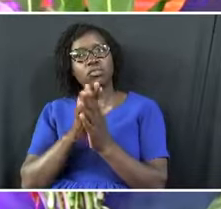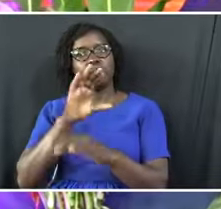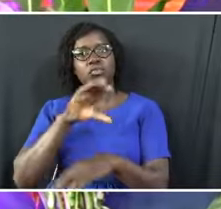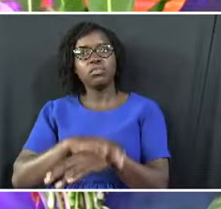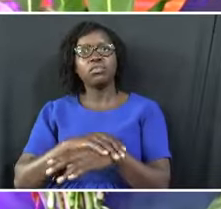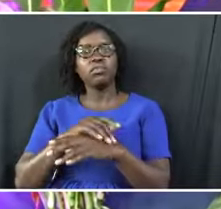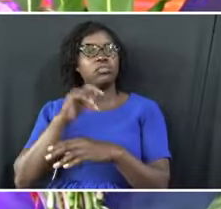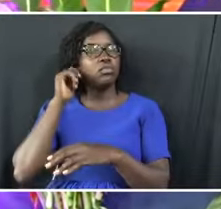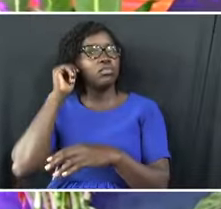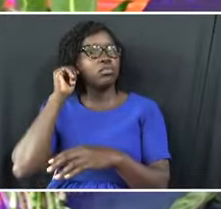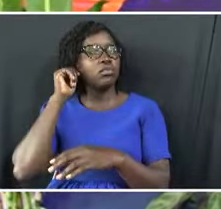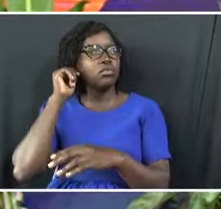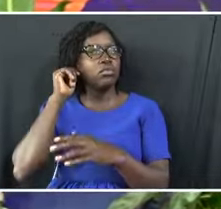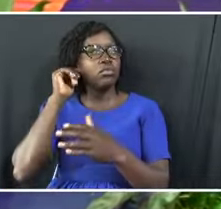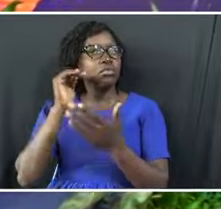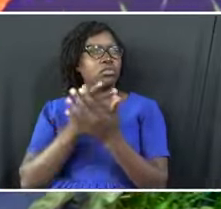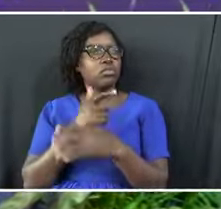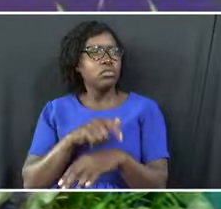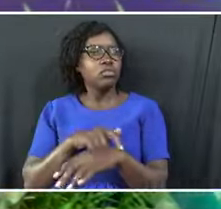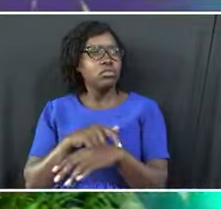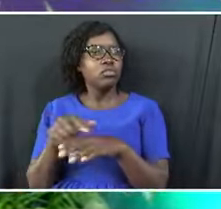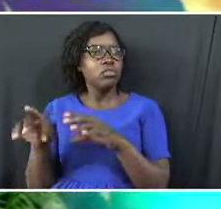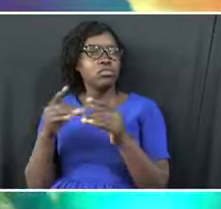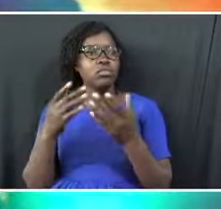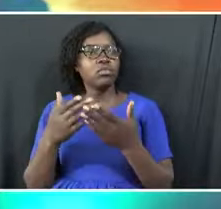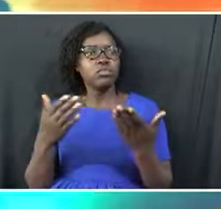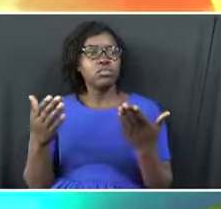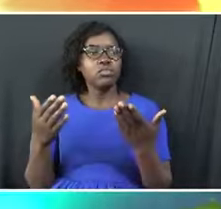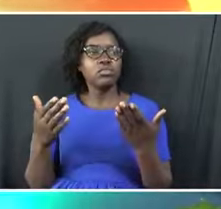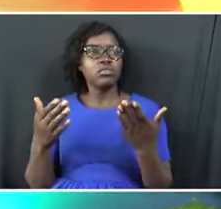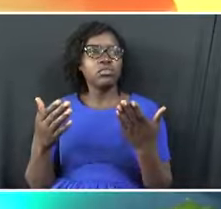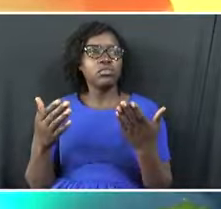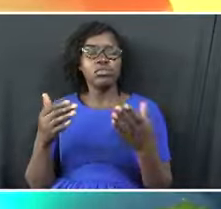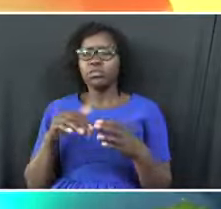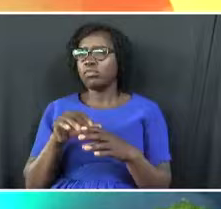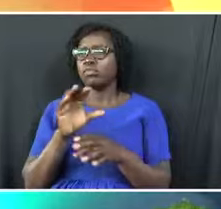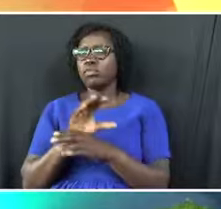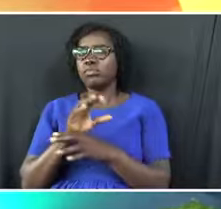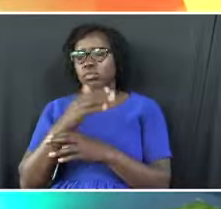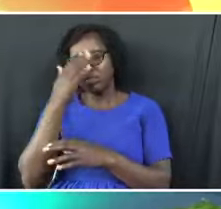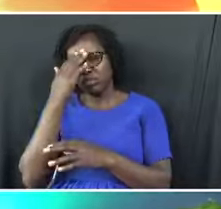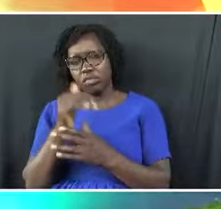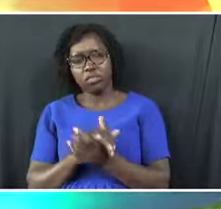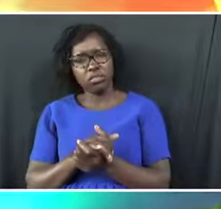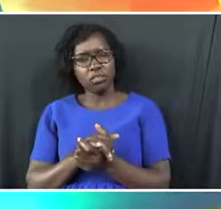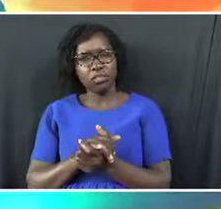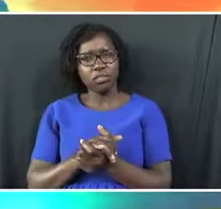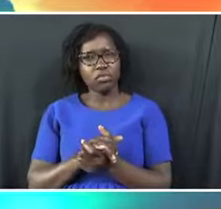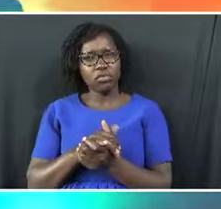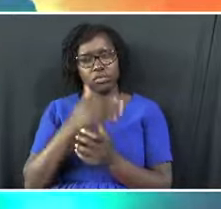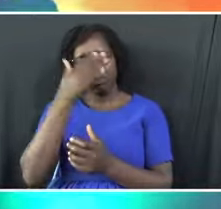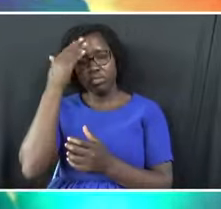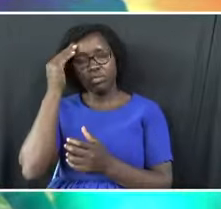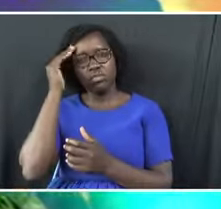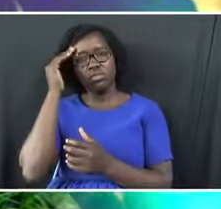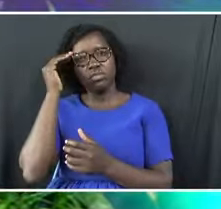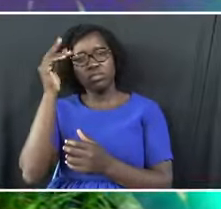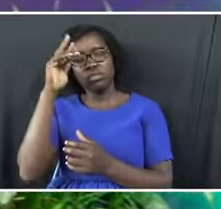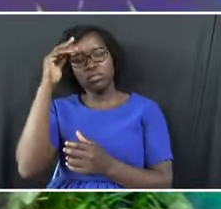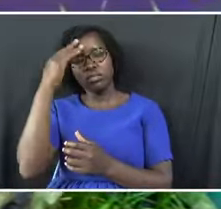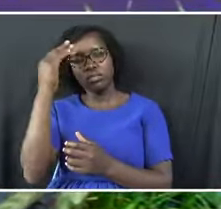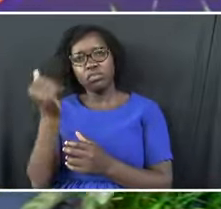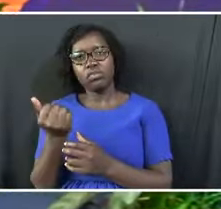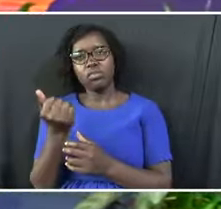giving. Sometimes we do things of a sudden in the church because we have forgotten the reason to us